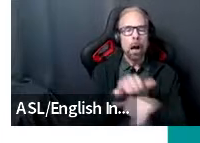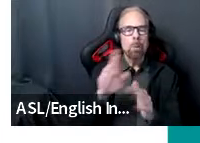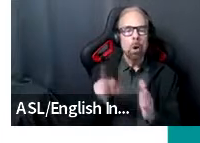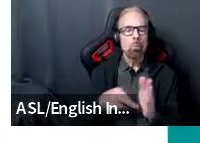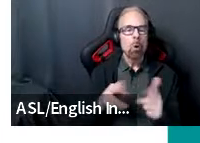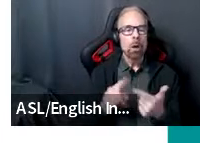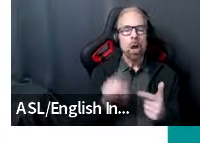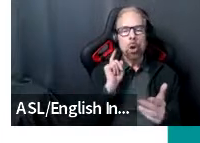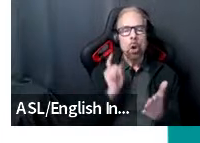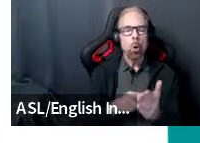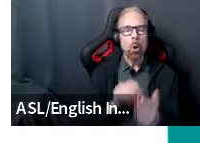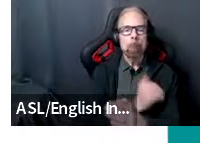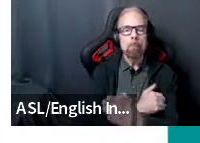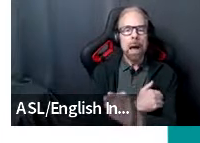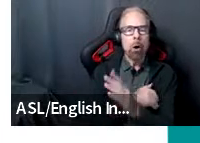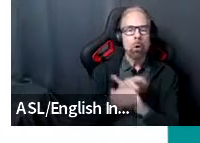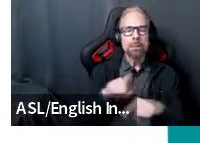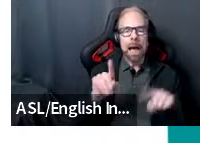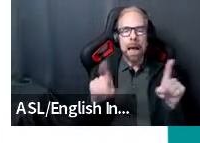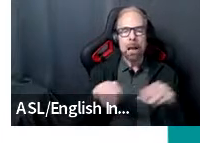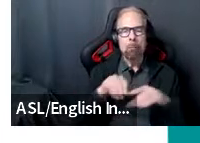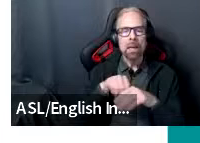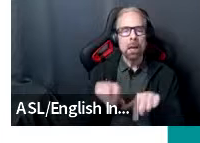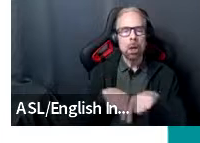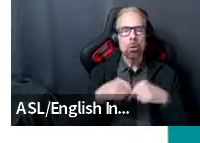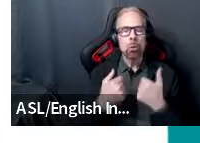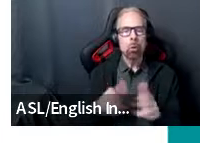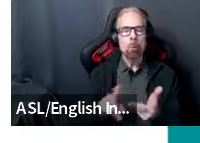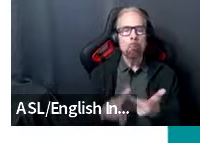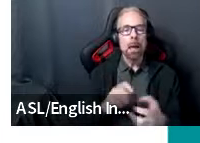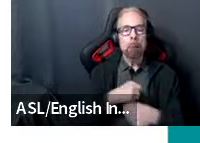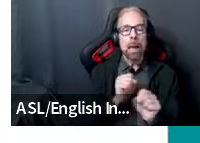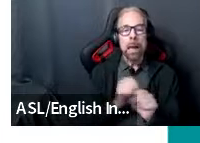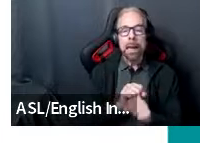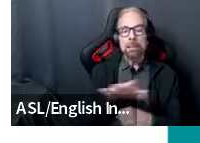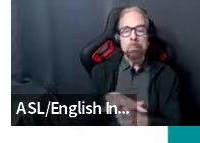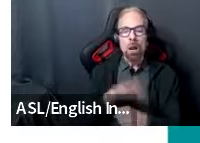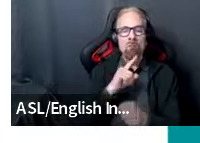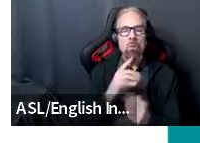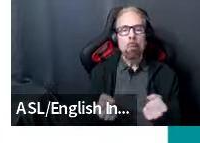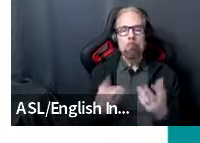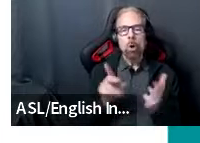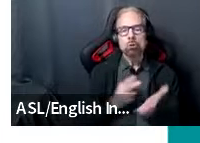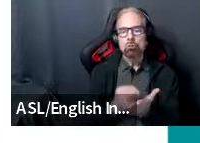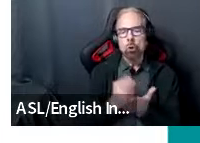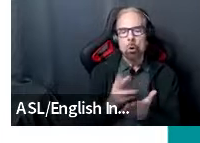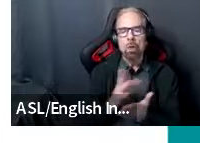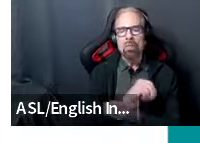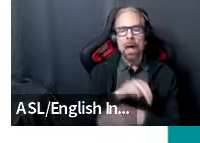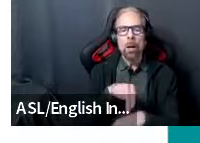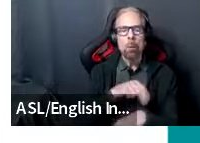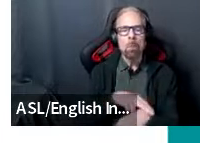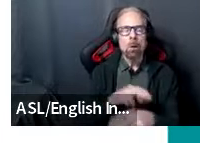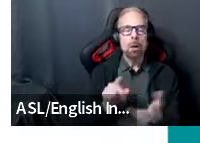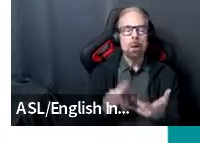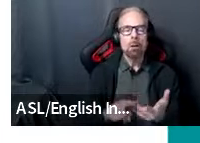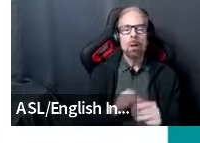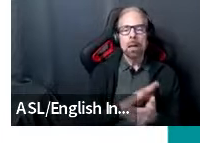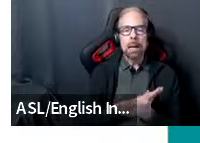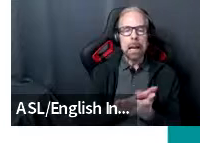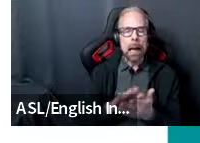notice power dynamics in the room, create a space for multiple truths and norms, be kind and